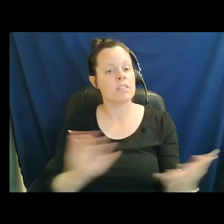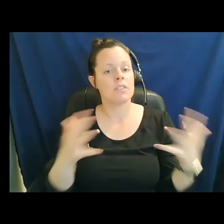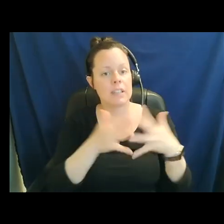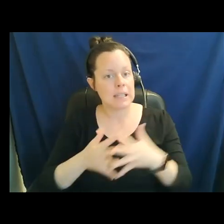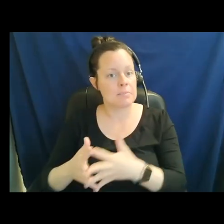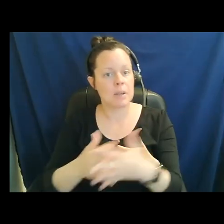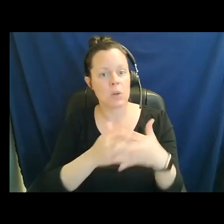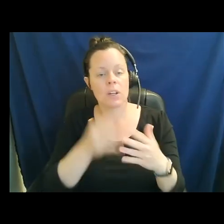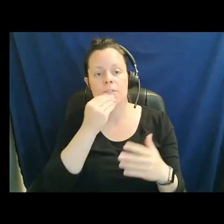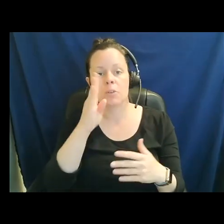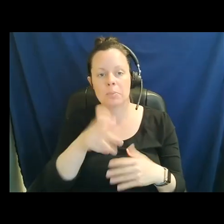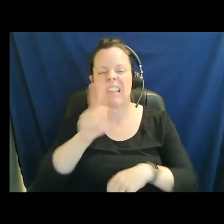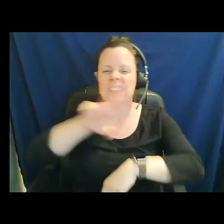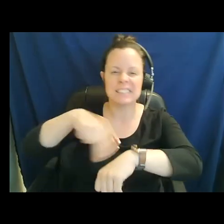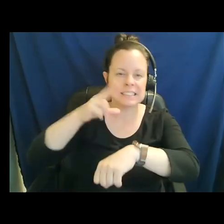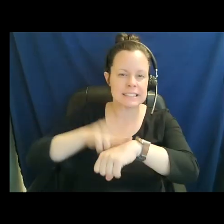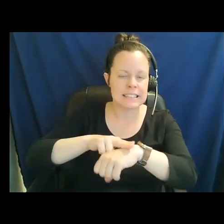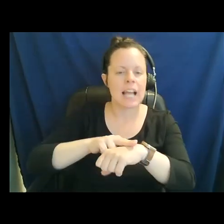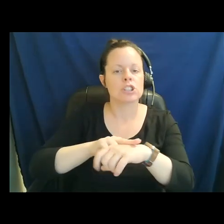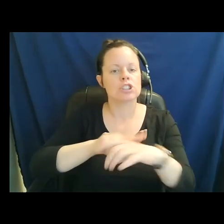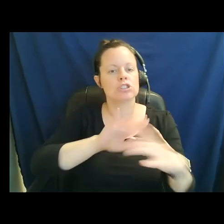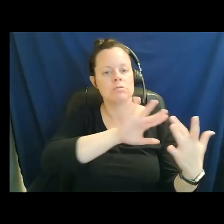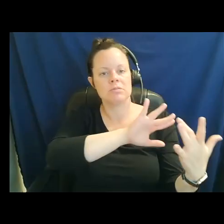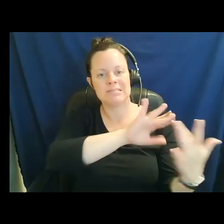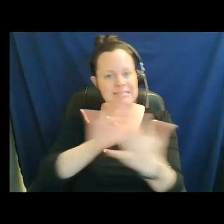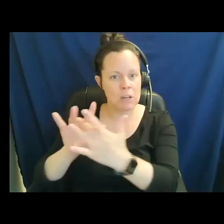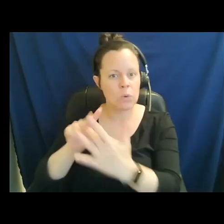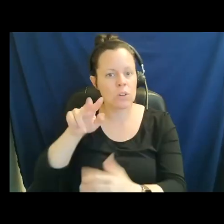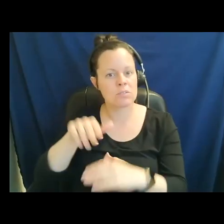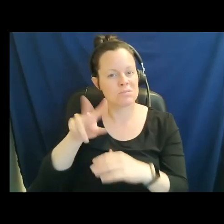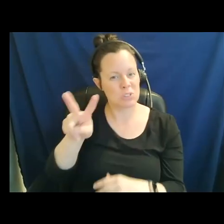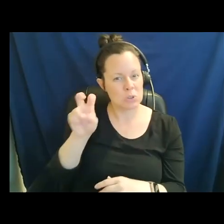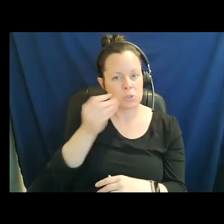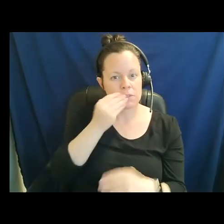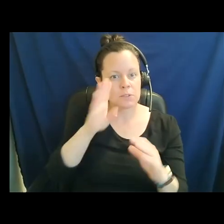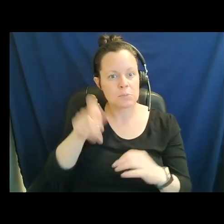Network, that's the national network of 200 food banks, has